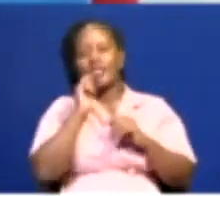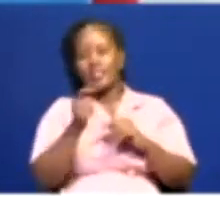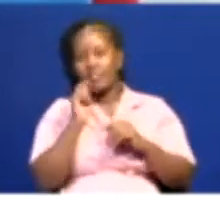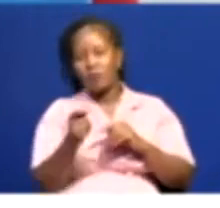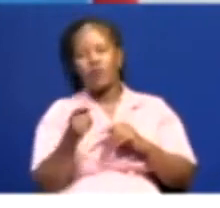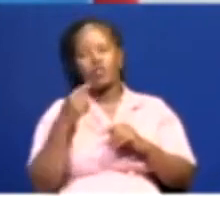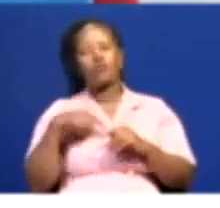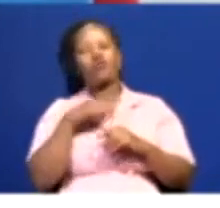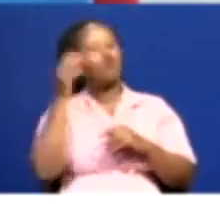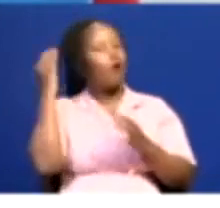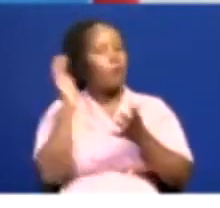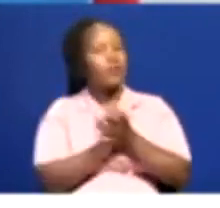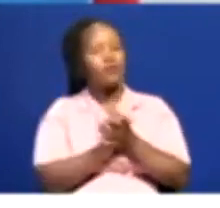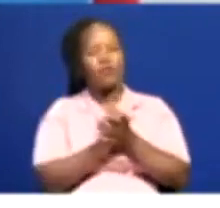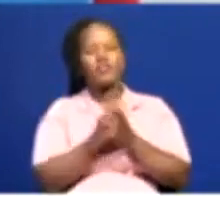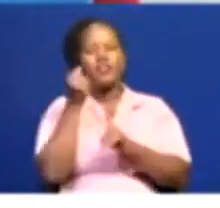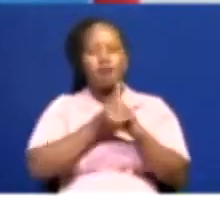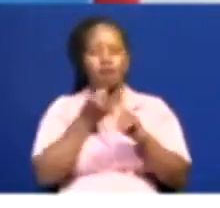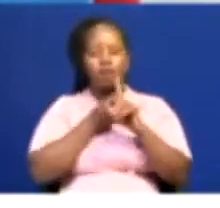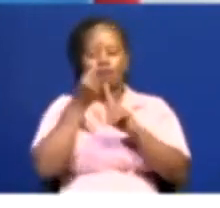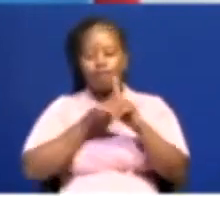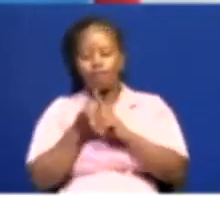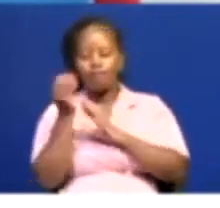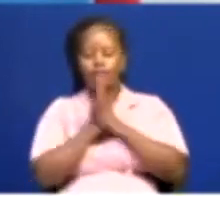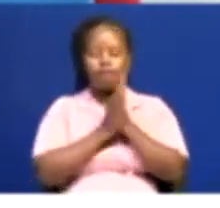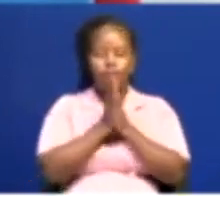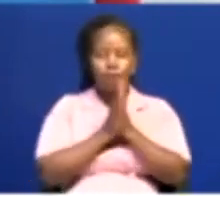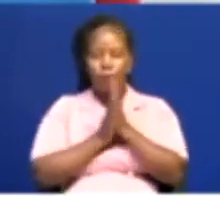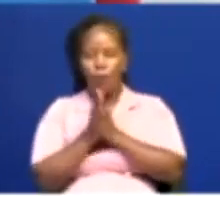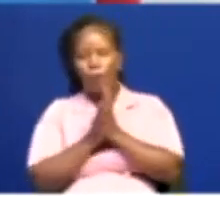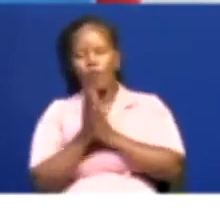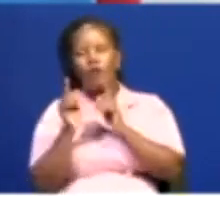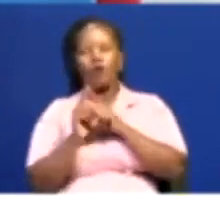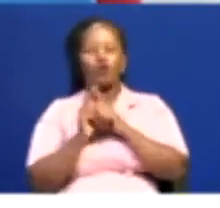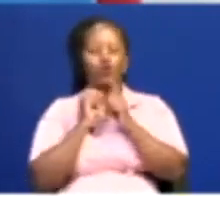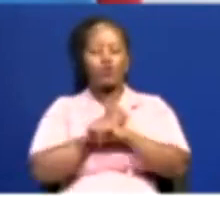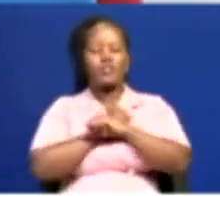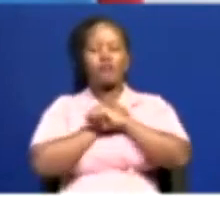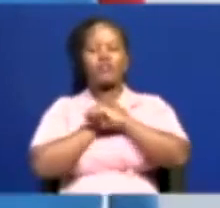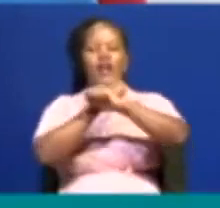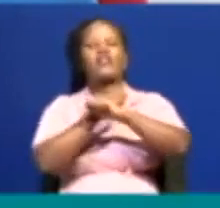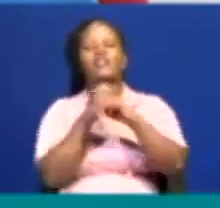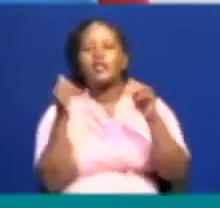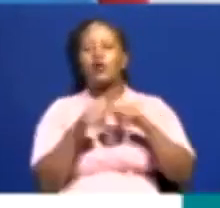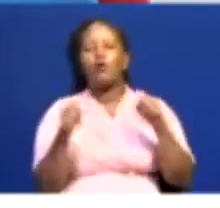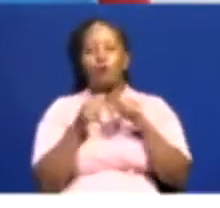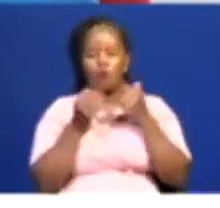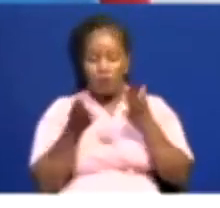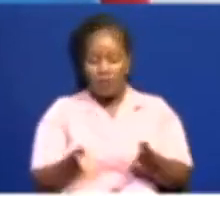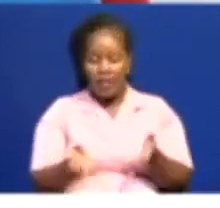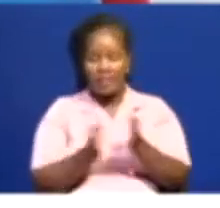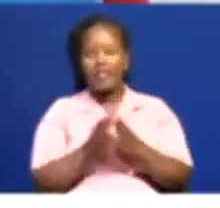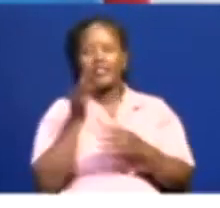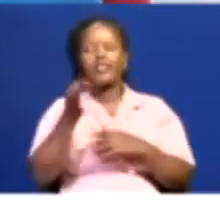belief in fostering resilient communities and safeguarding the well-being of the current and the future generations.